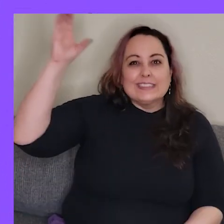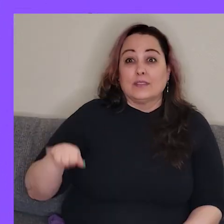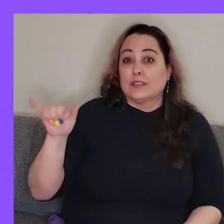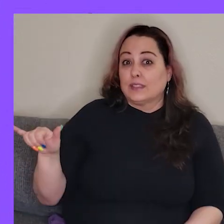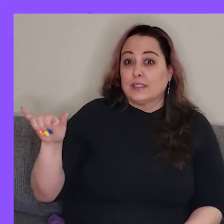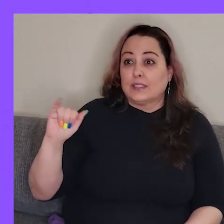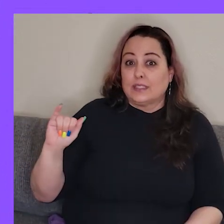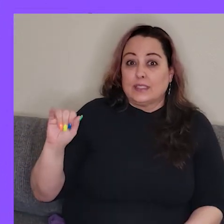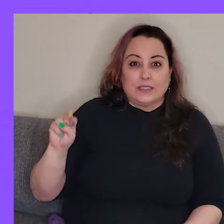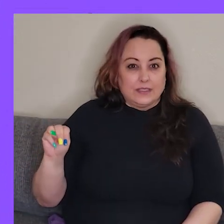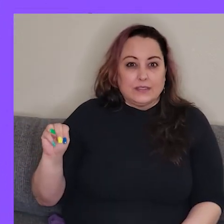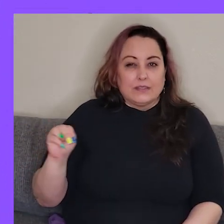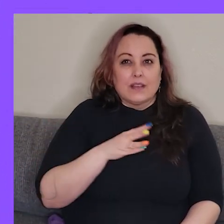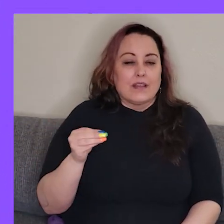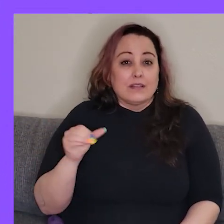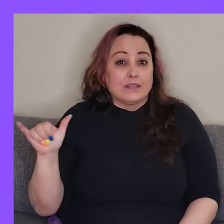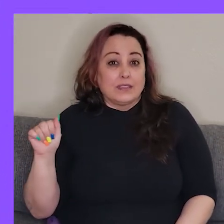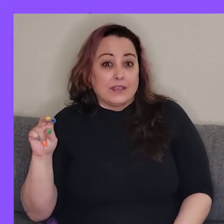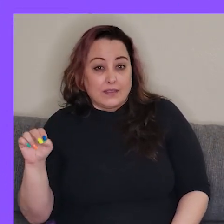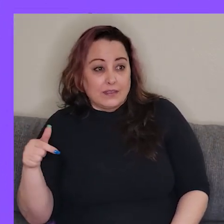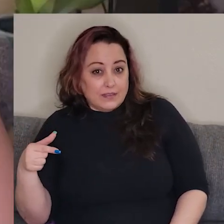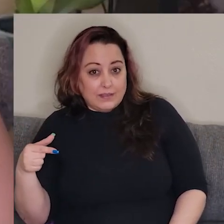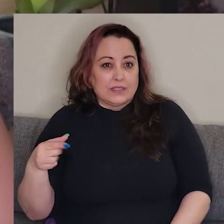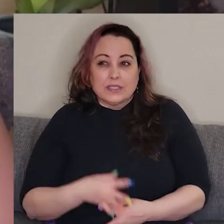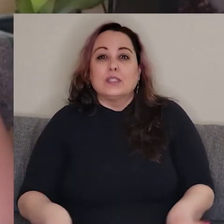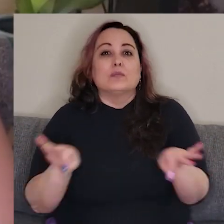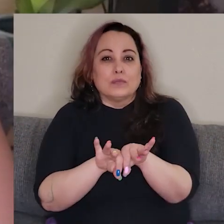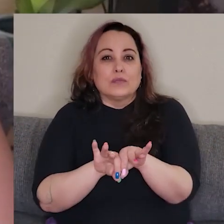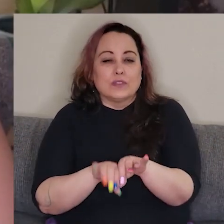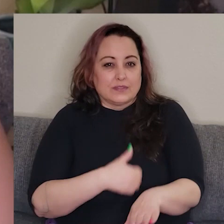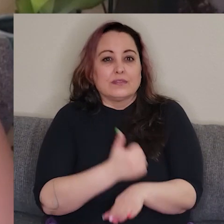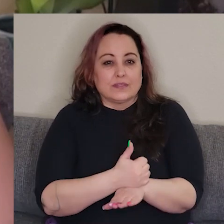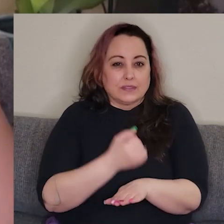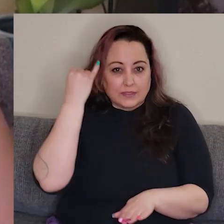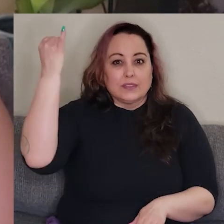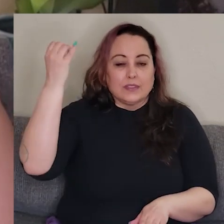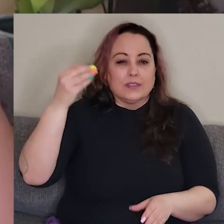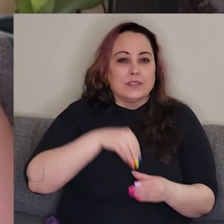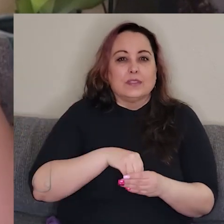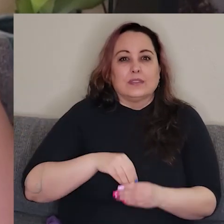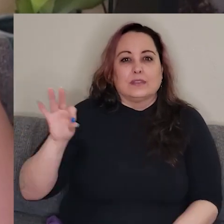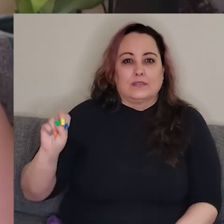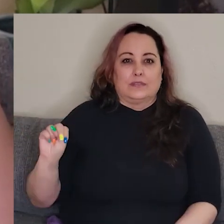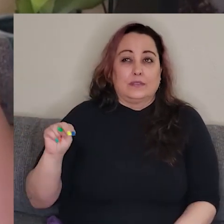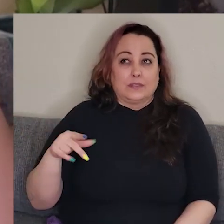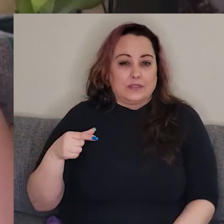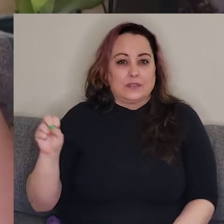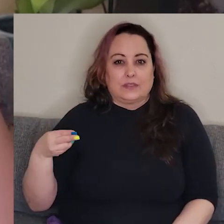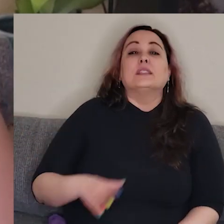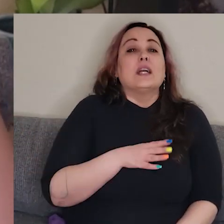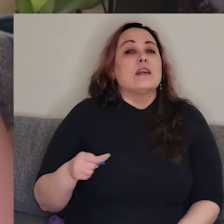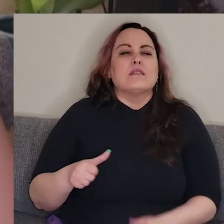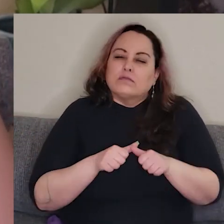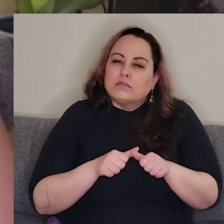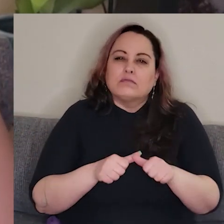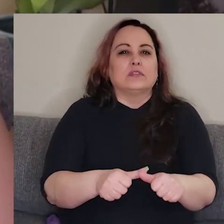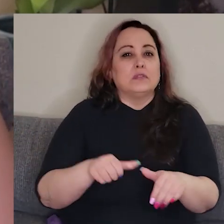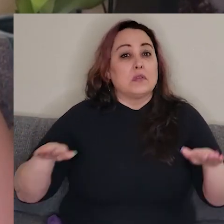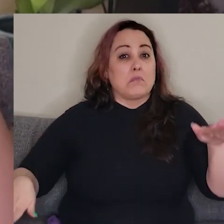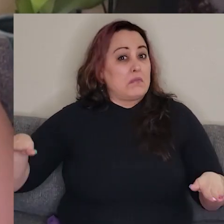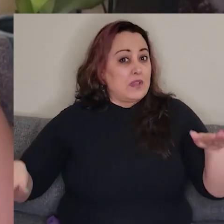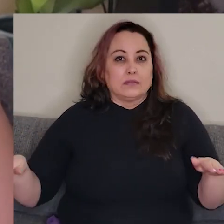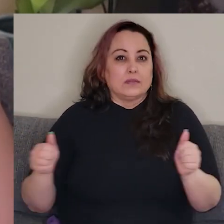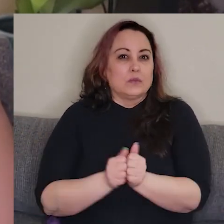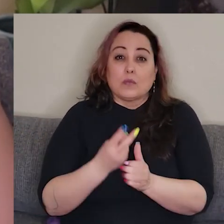and yang is one of the most fundamental and profound theories in feng shui. And maintaining a